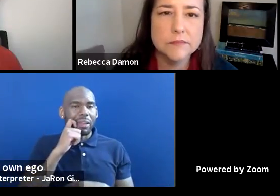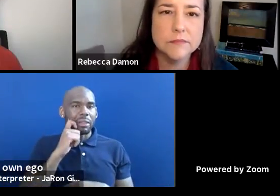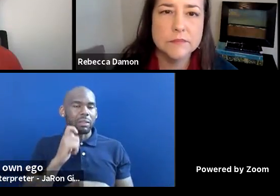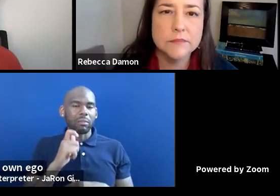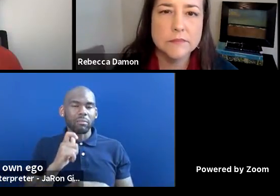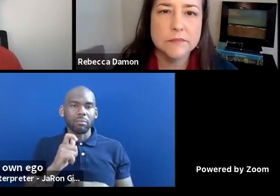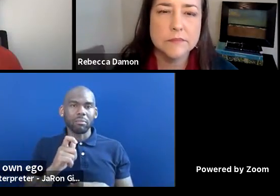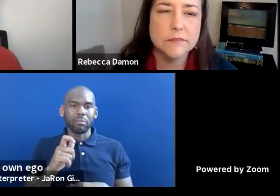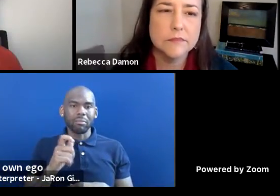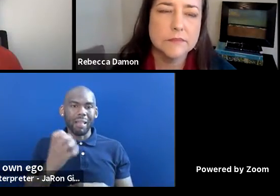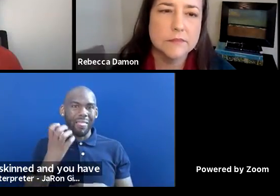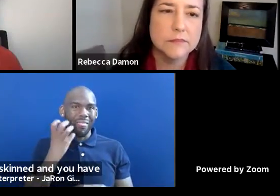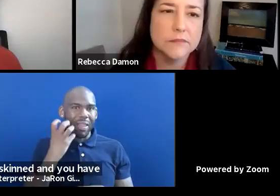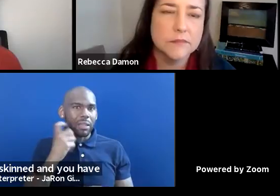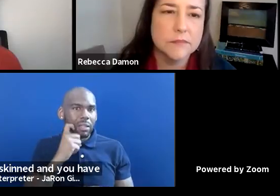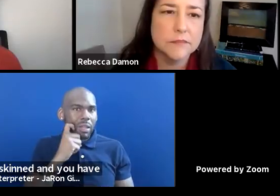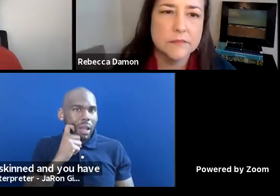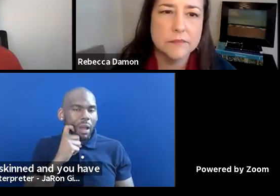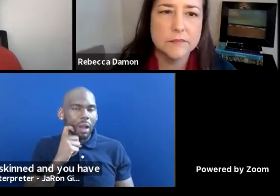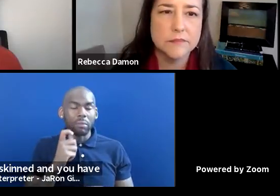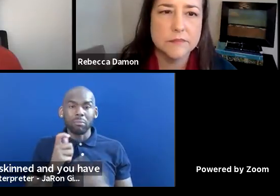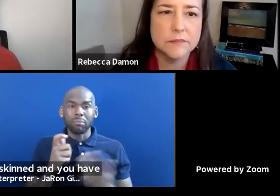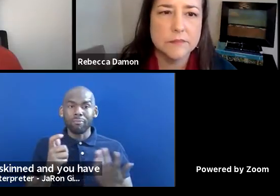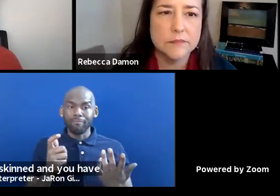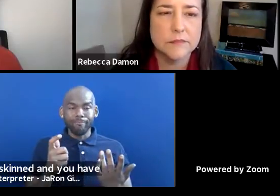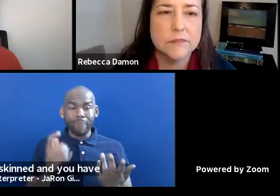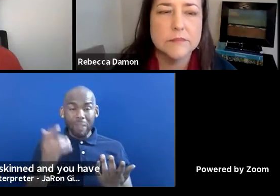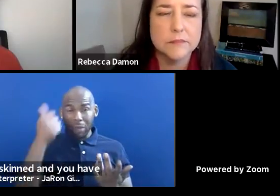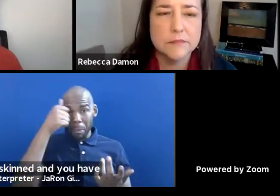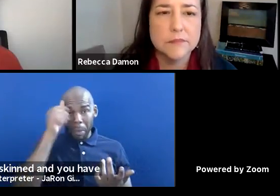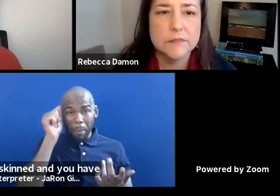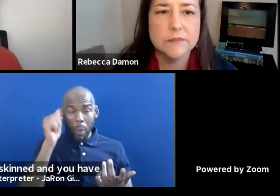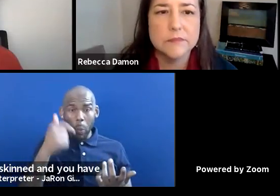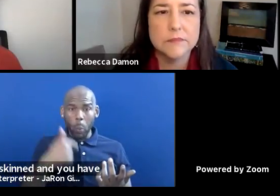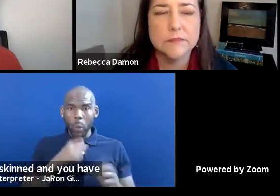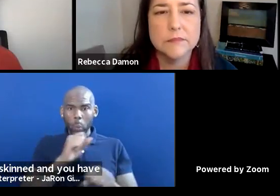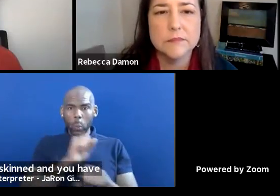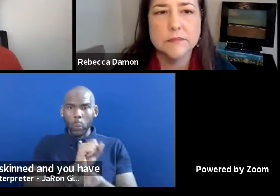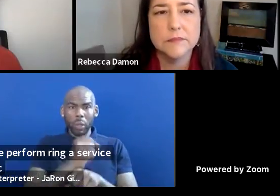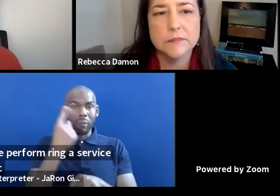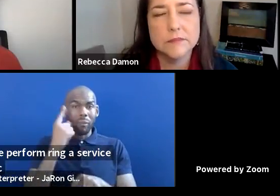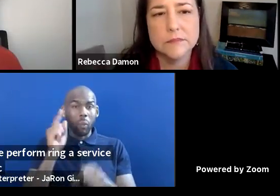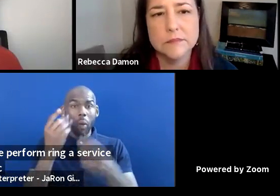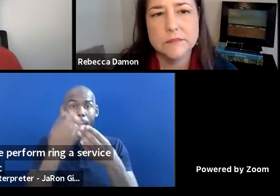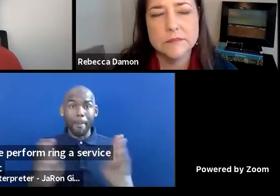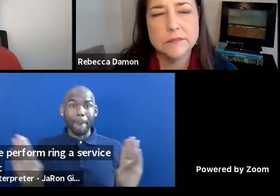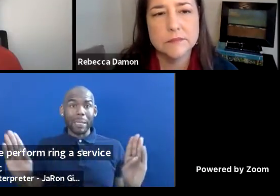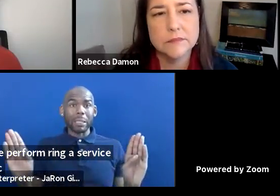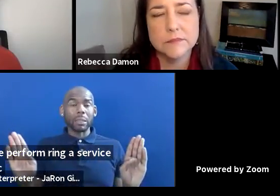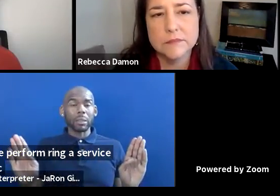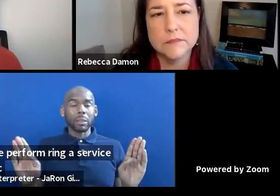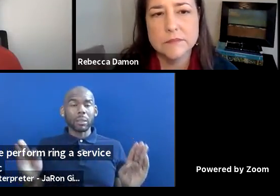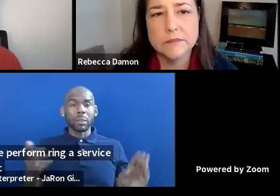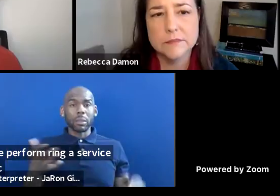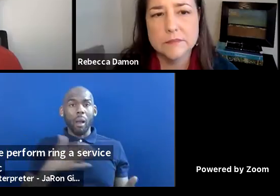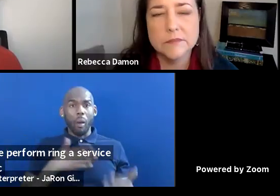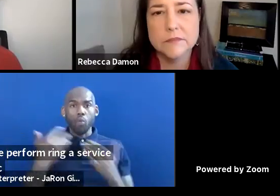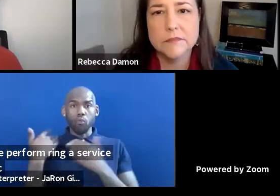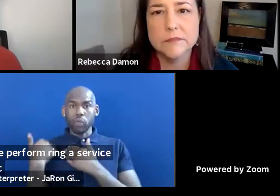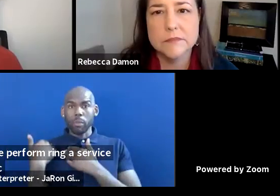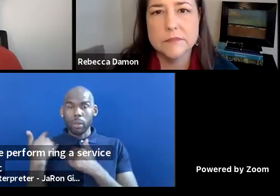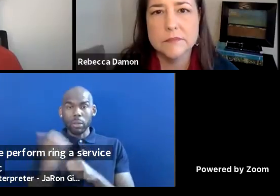day, we're performing a service to the public, and it's sort of on us to make sure that we're explaining and being